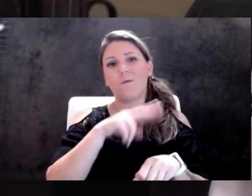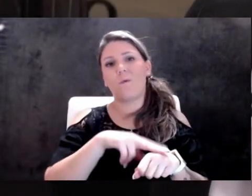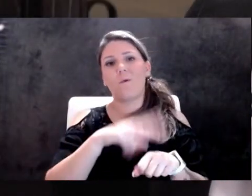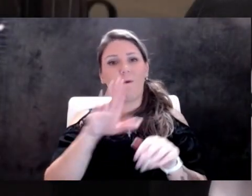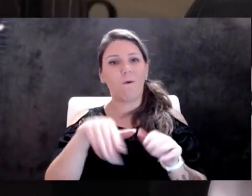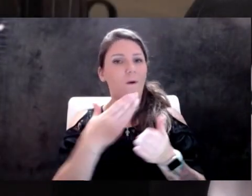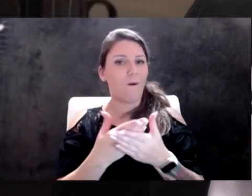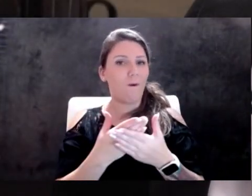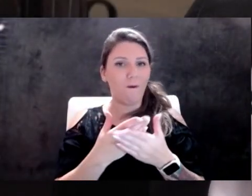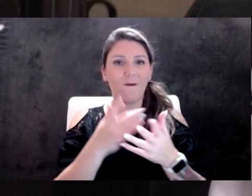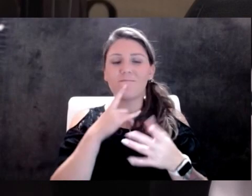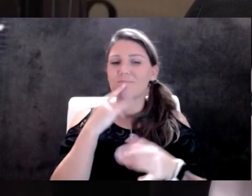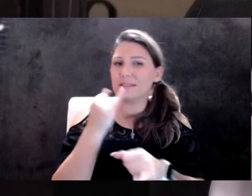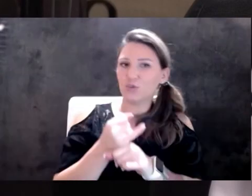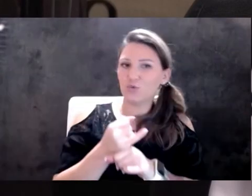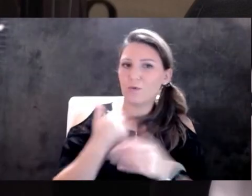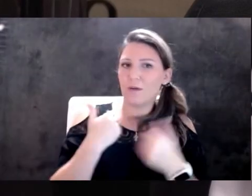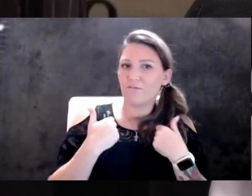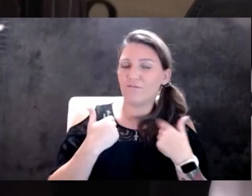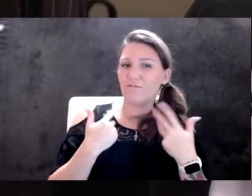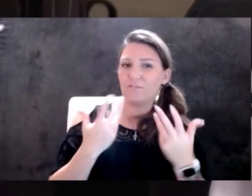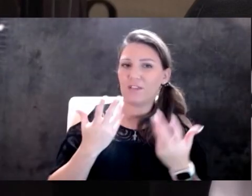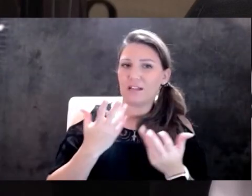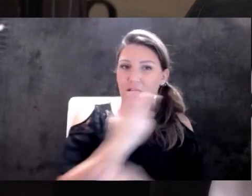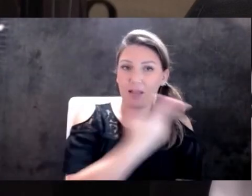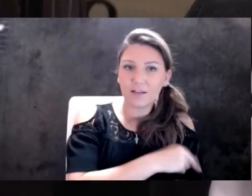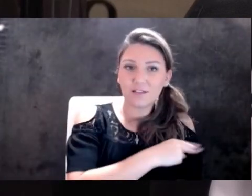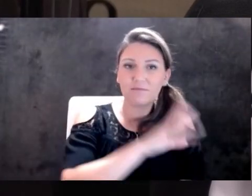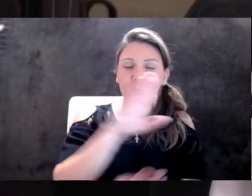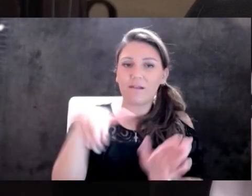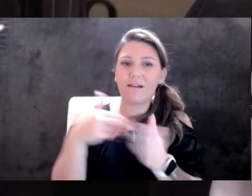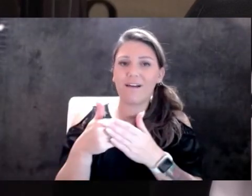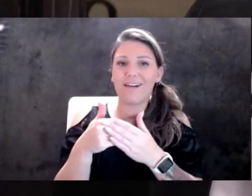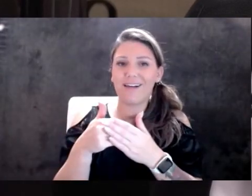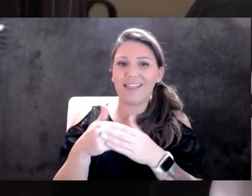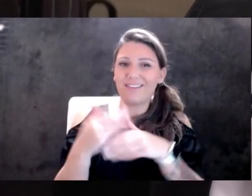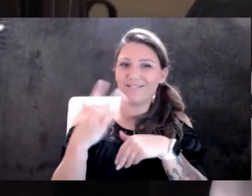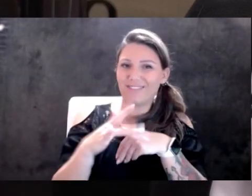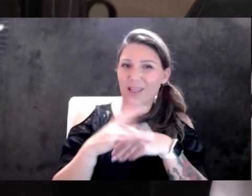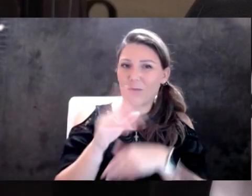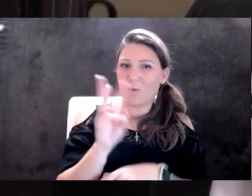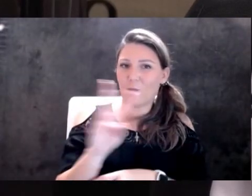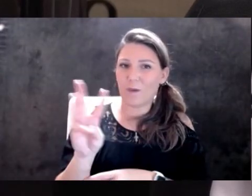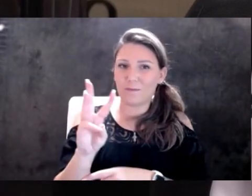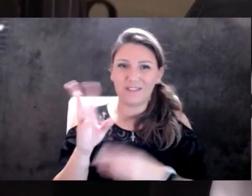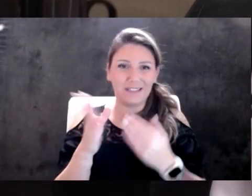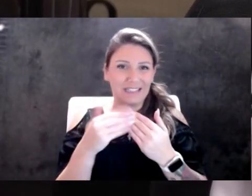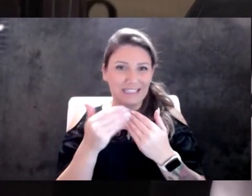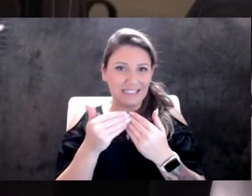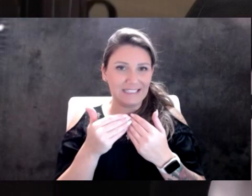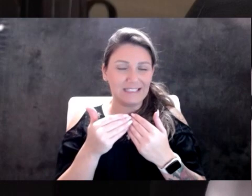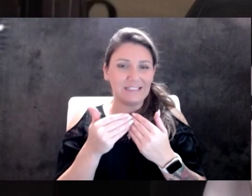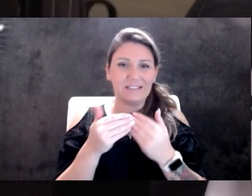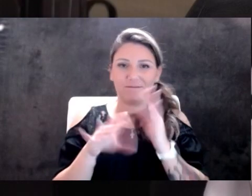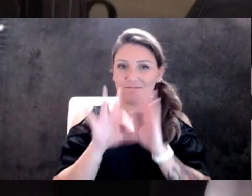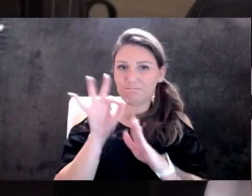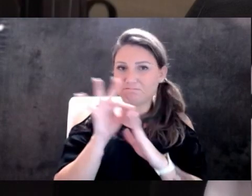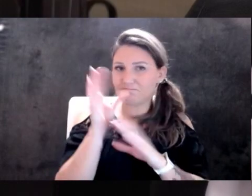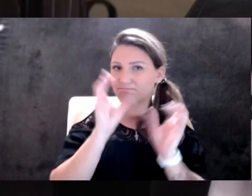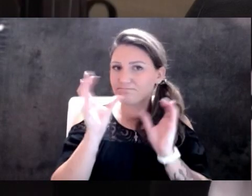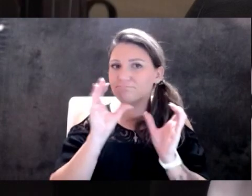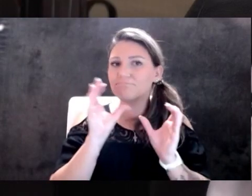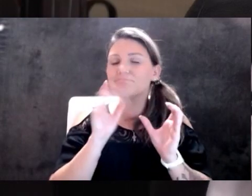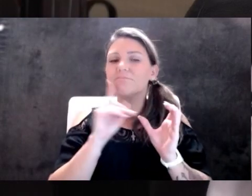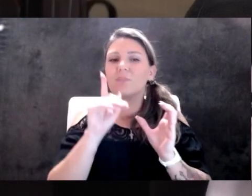we have all of that information available on our website in a very easy to look up fashion, by your